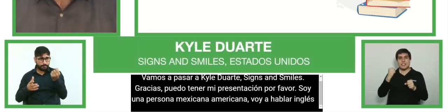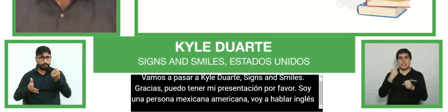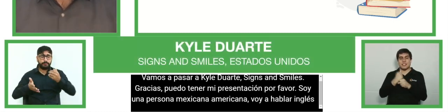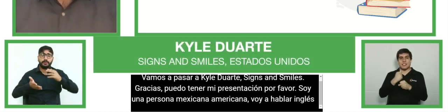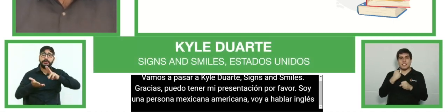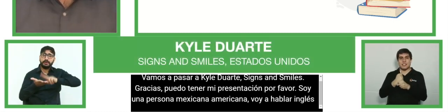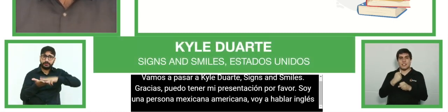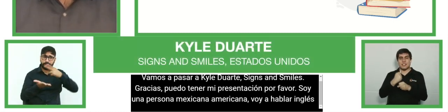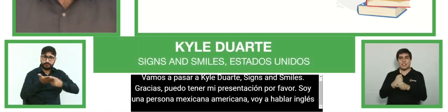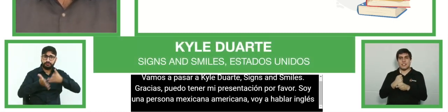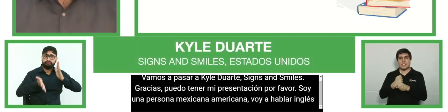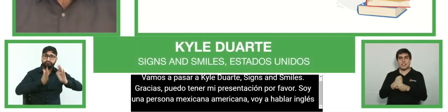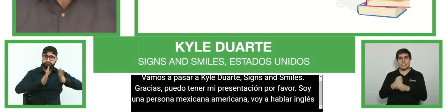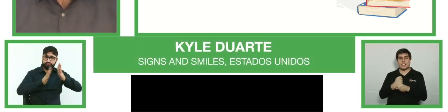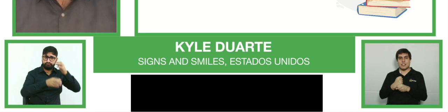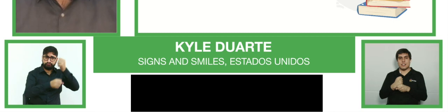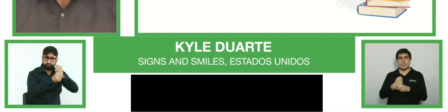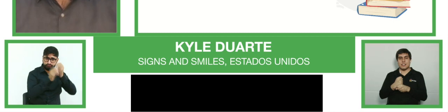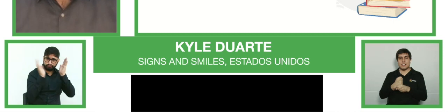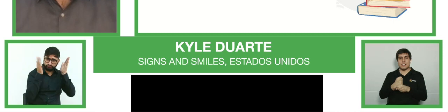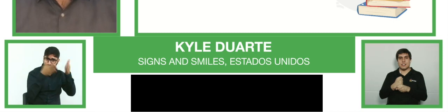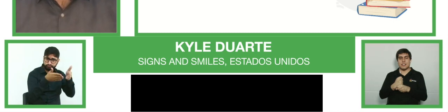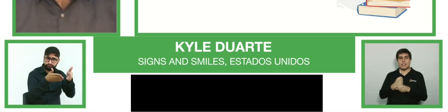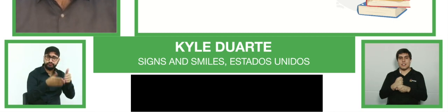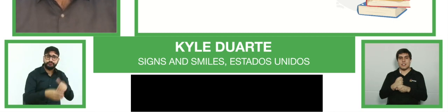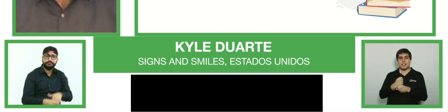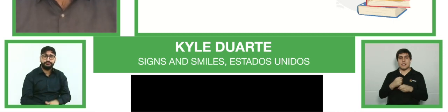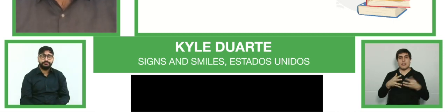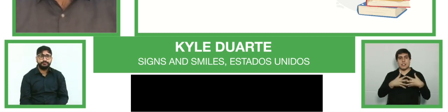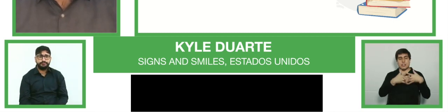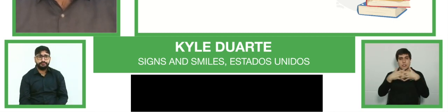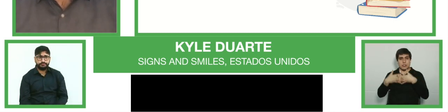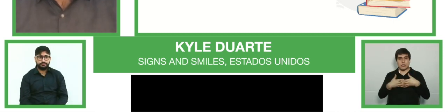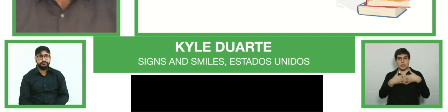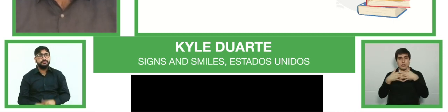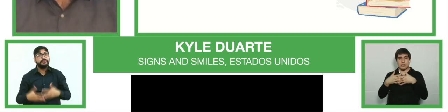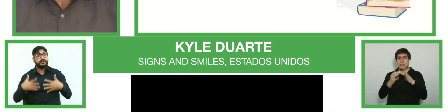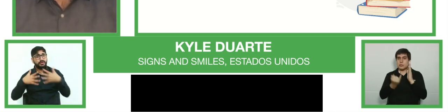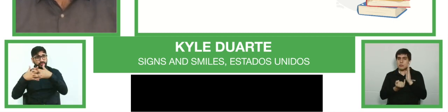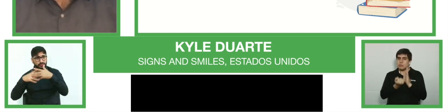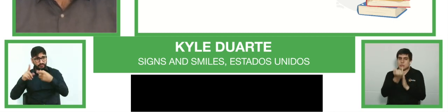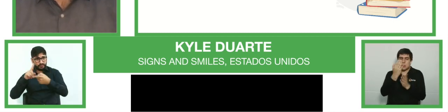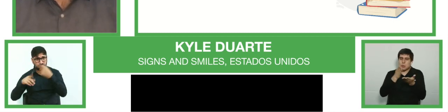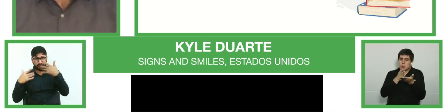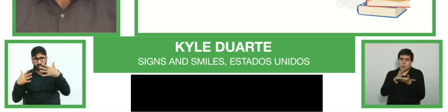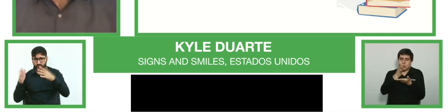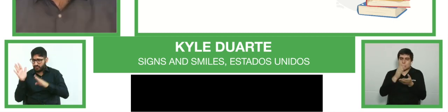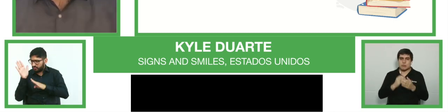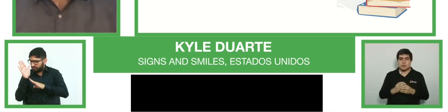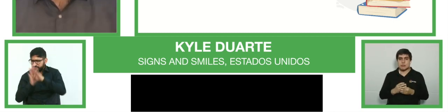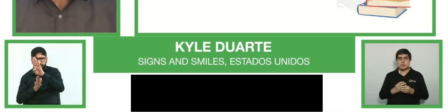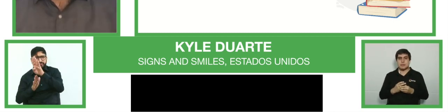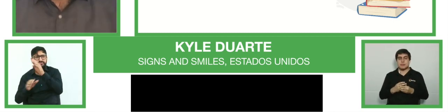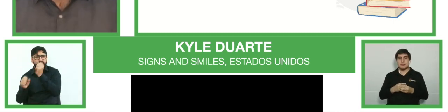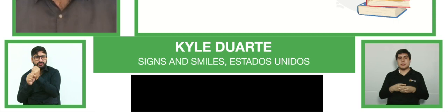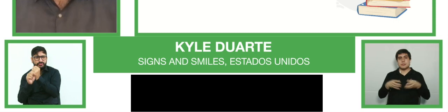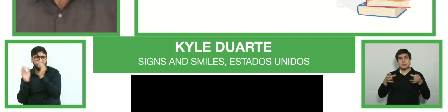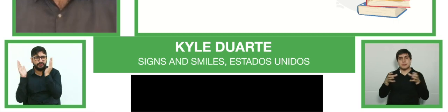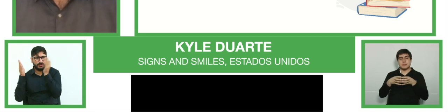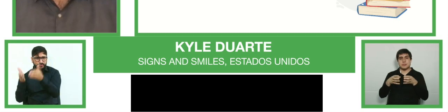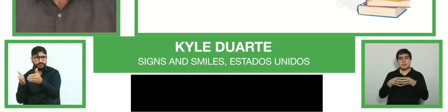we were originally founded in Nicaragua several years ago, almost two decades